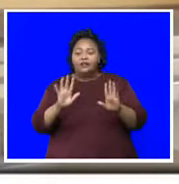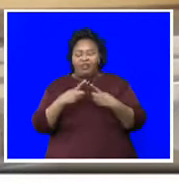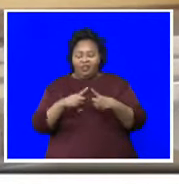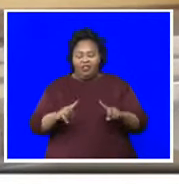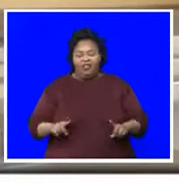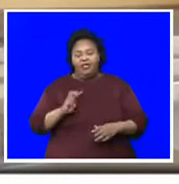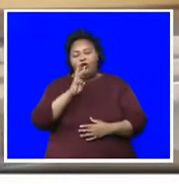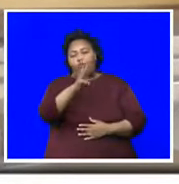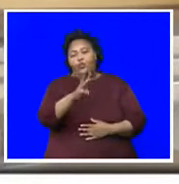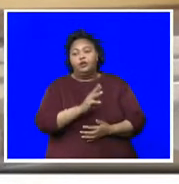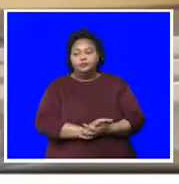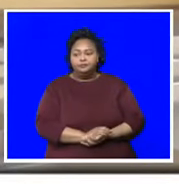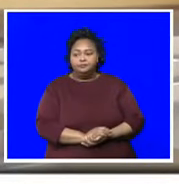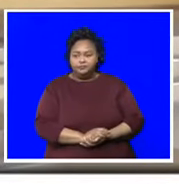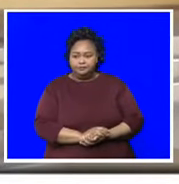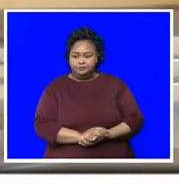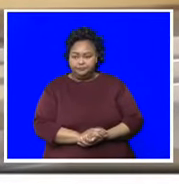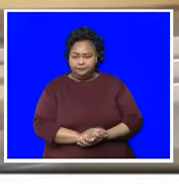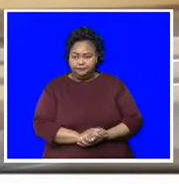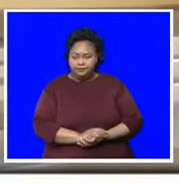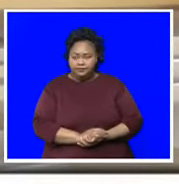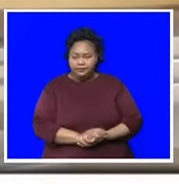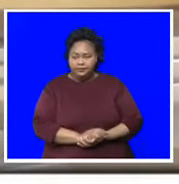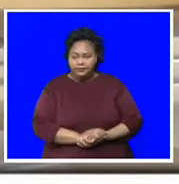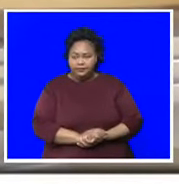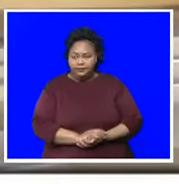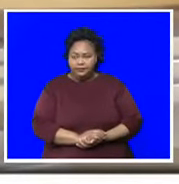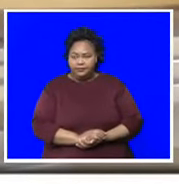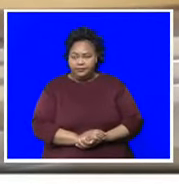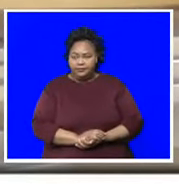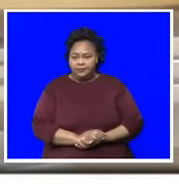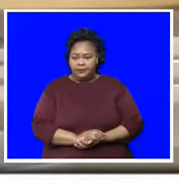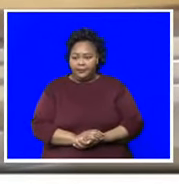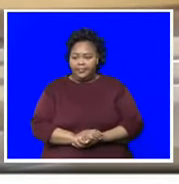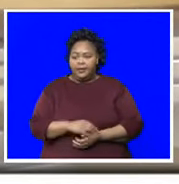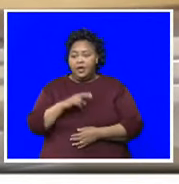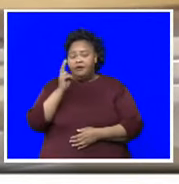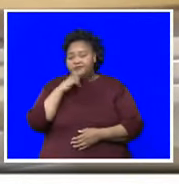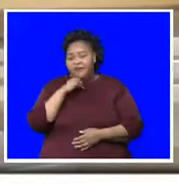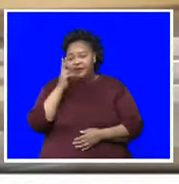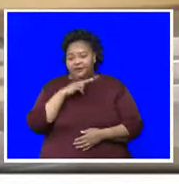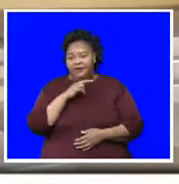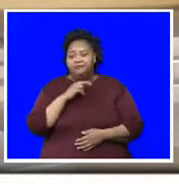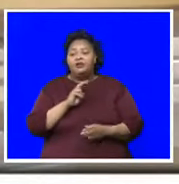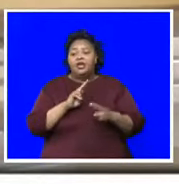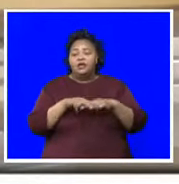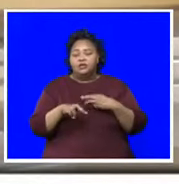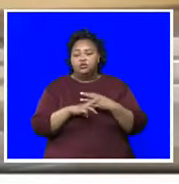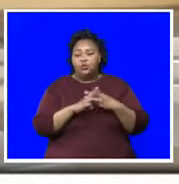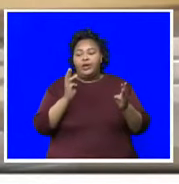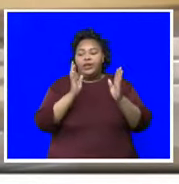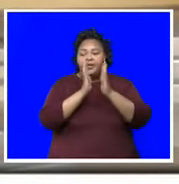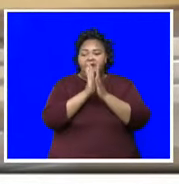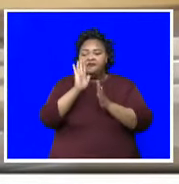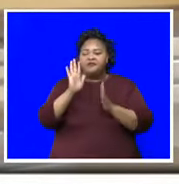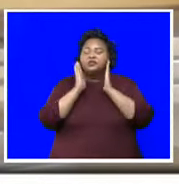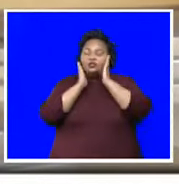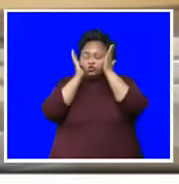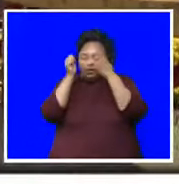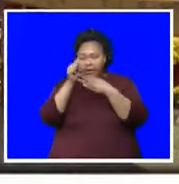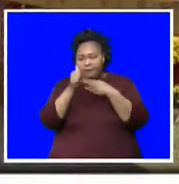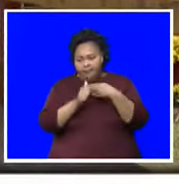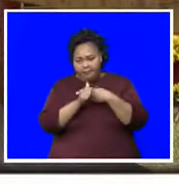Correctional Services Day, letabe ila e Correctional Staff College, lesihlanu lona lesiya kuye nje kunalivikile litako